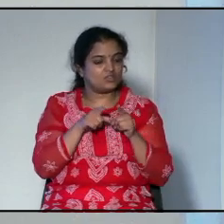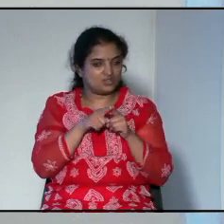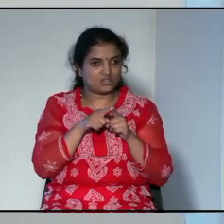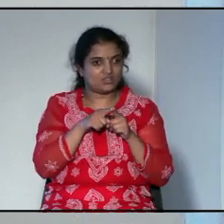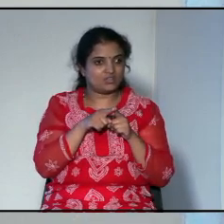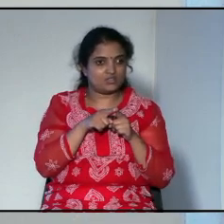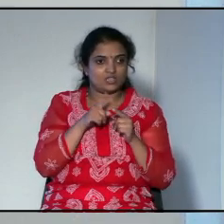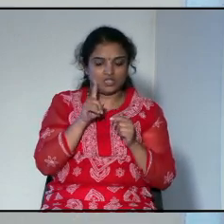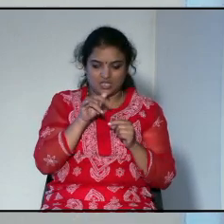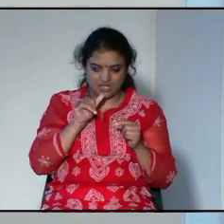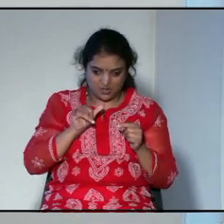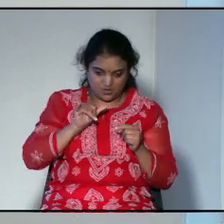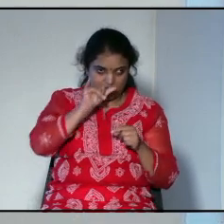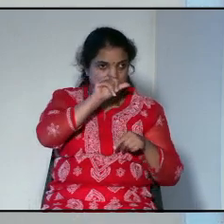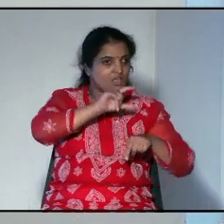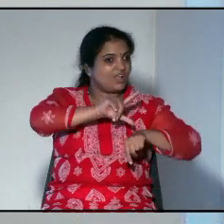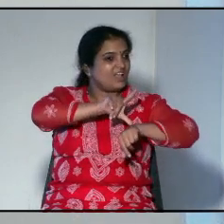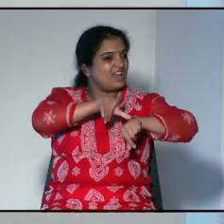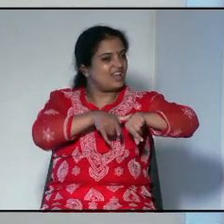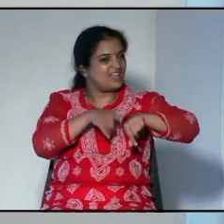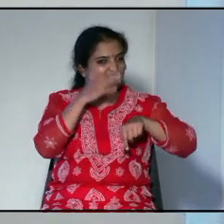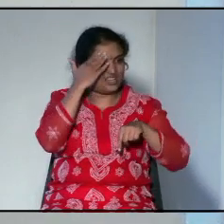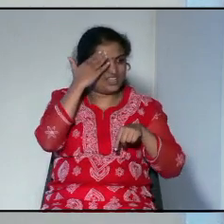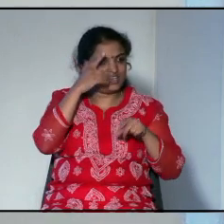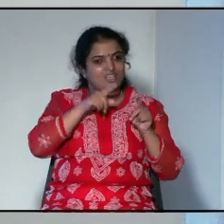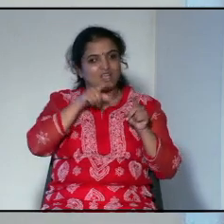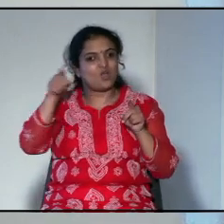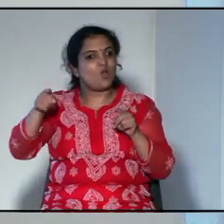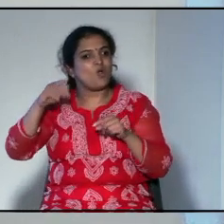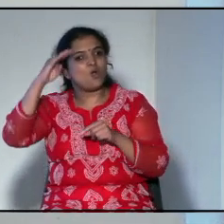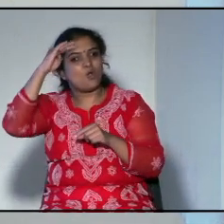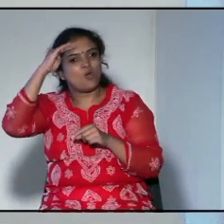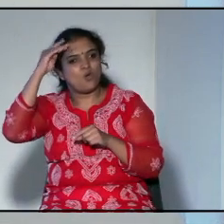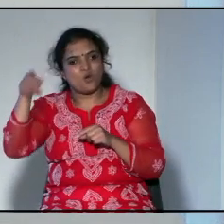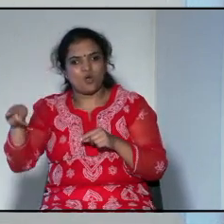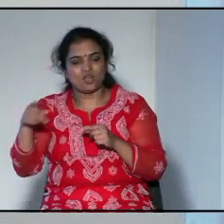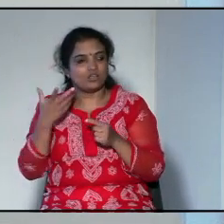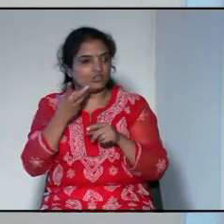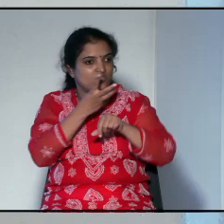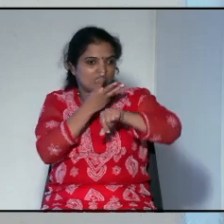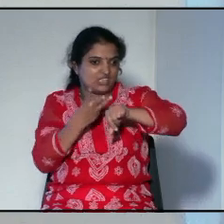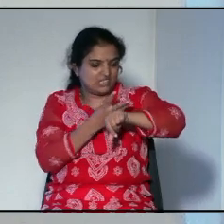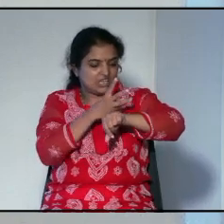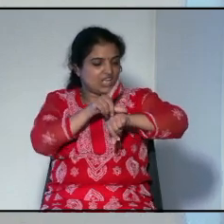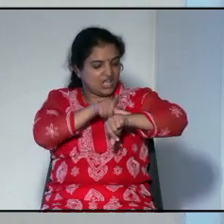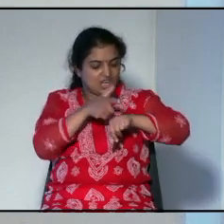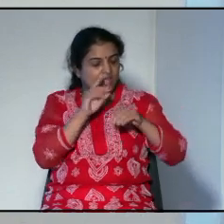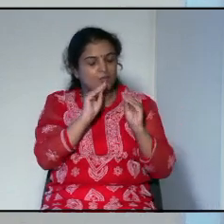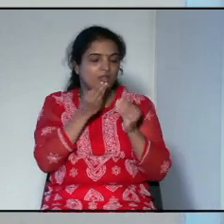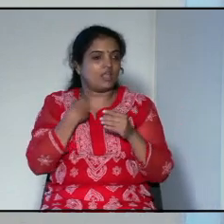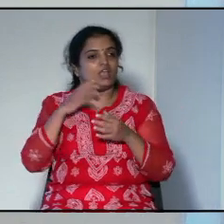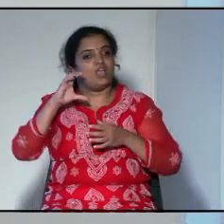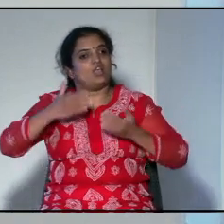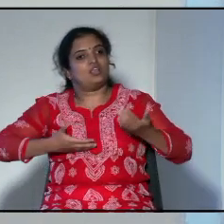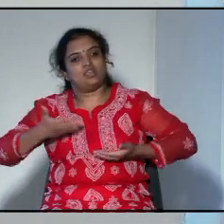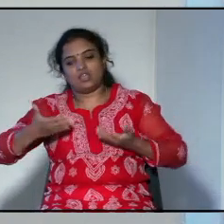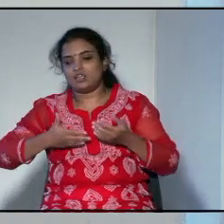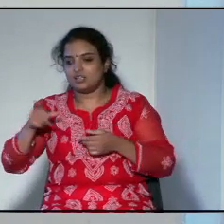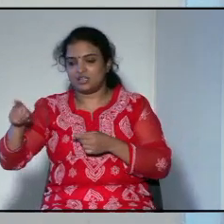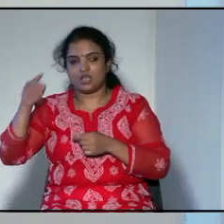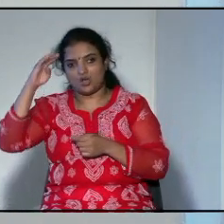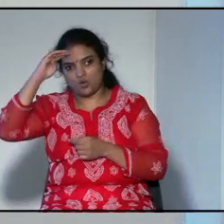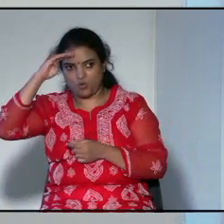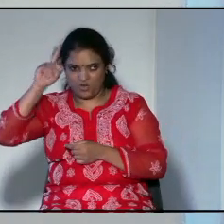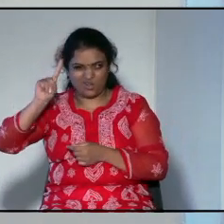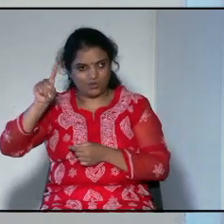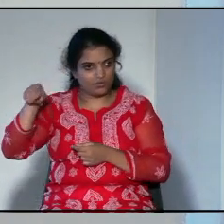whenever a flight would be late, you would go to the Calcutta Airport Hotel because sometimes the flight would be 3 hours late and this was literally 5 minutes away.